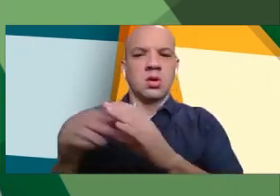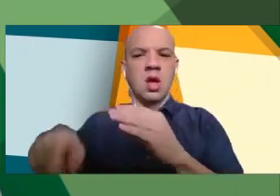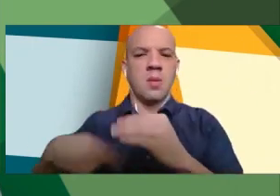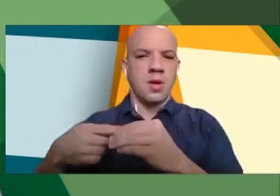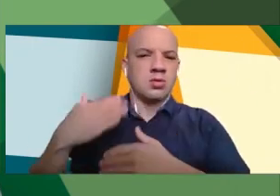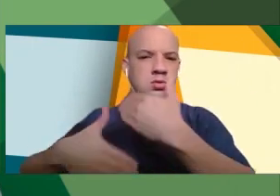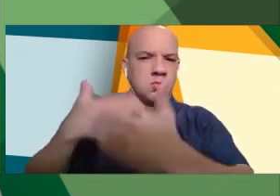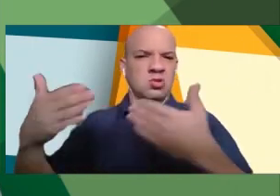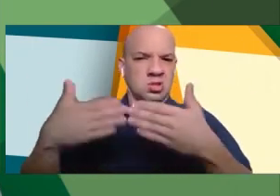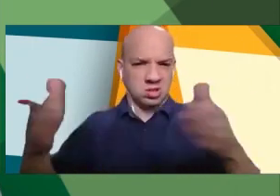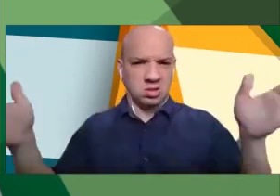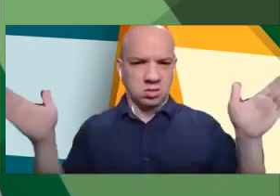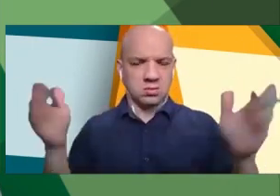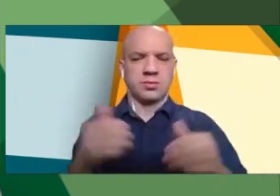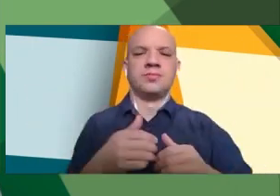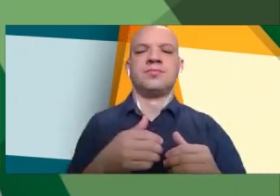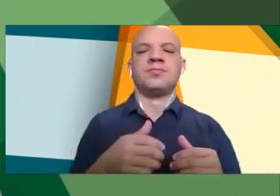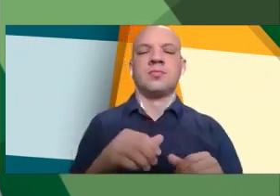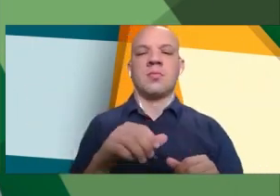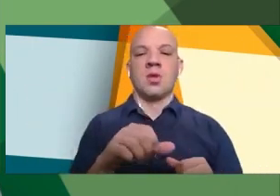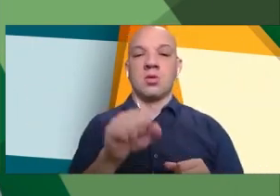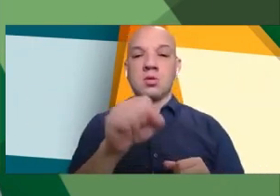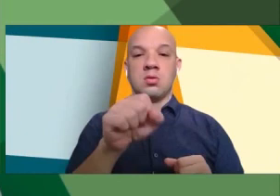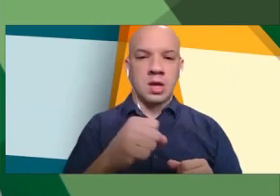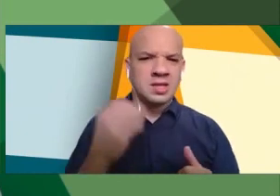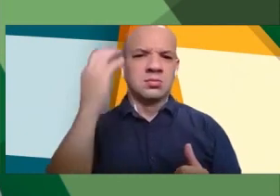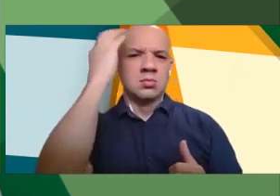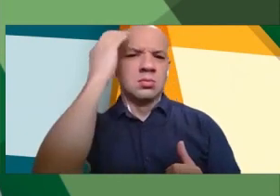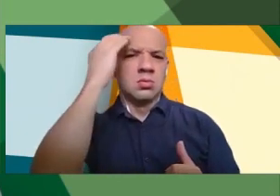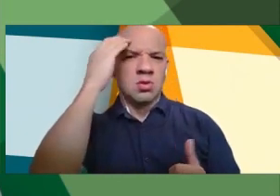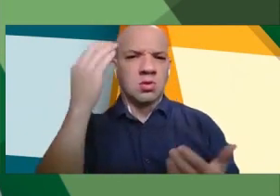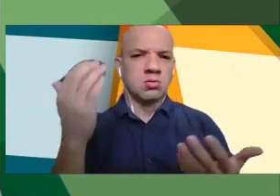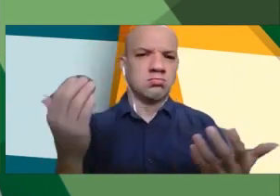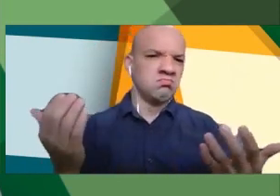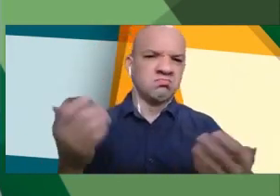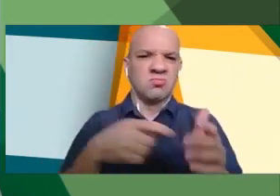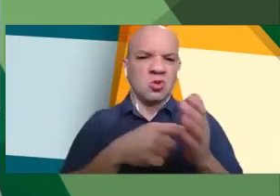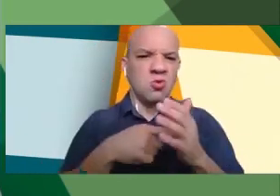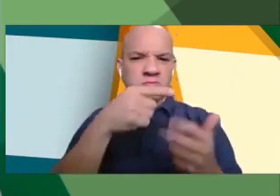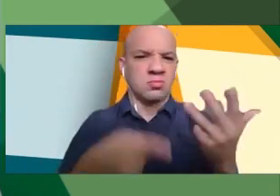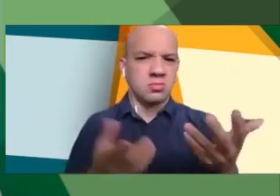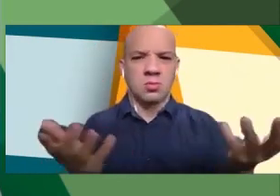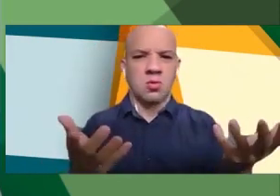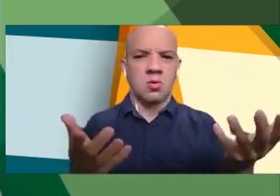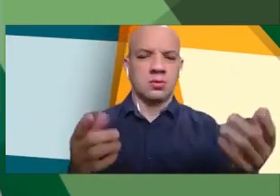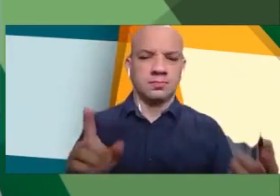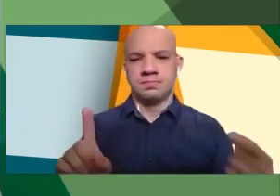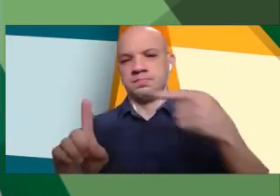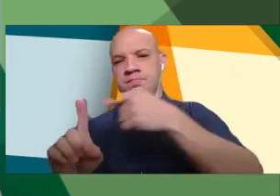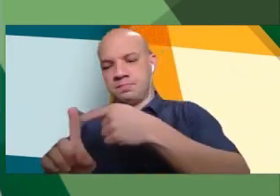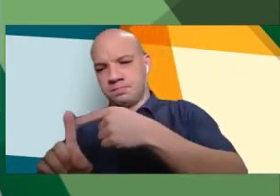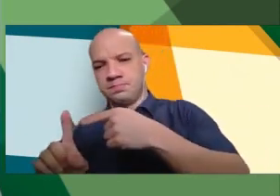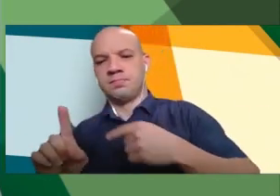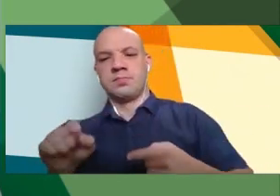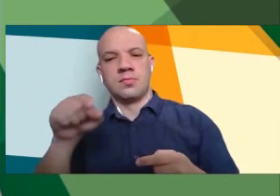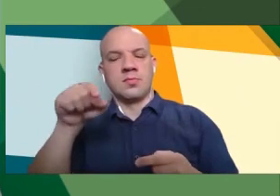general, so you can become familiarized with the requirements. Essentially, this RFP